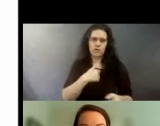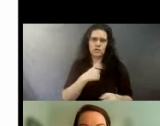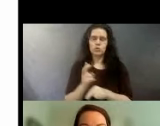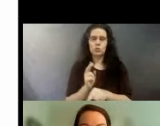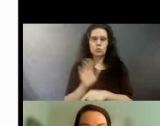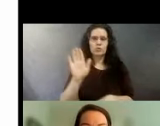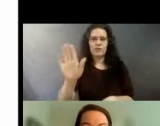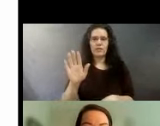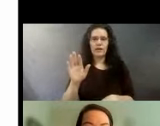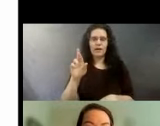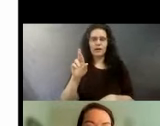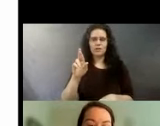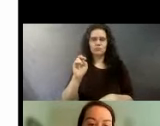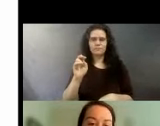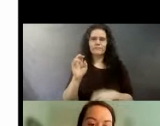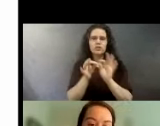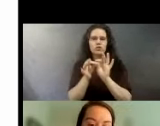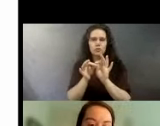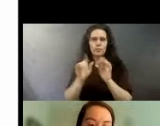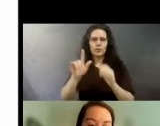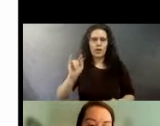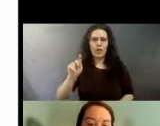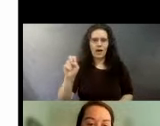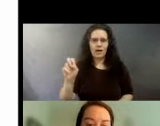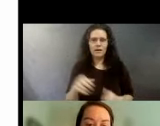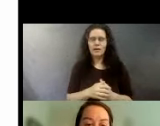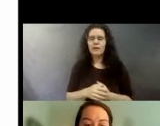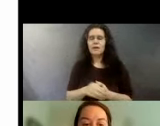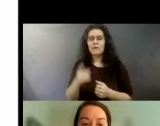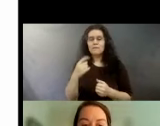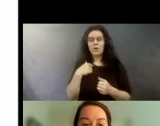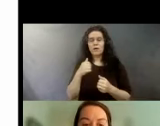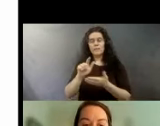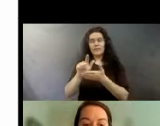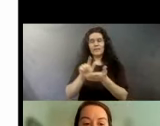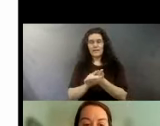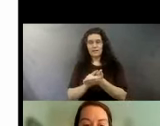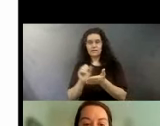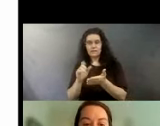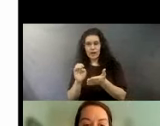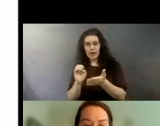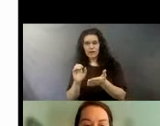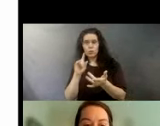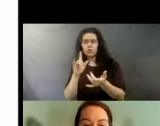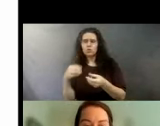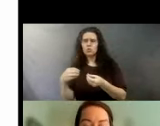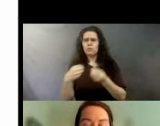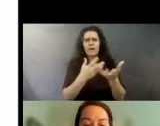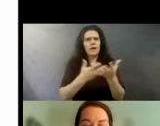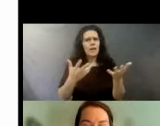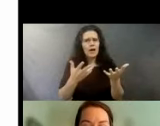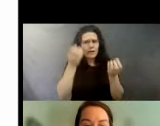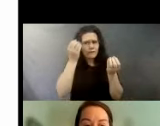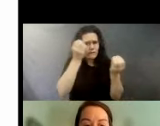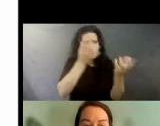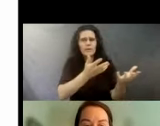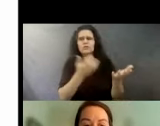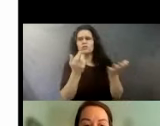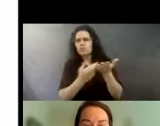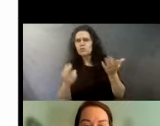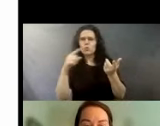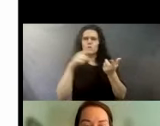as from the legal side, we actually do provide a lot of resources and informational resources to the providers, the medical providers, the social